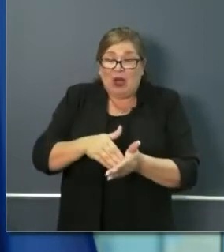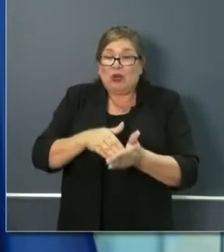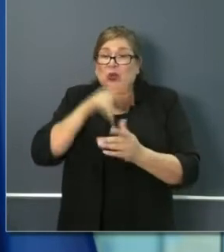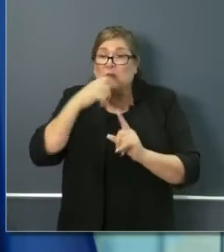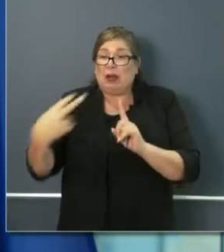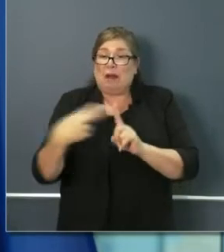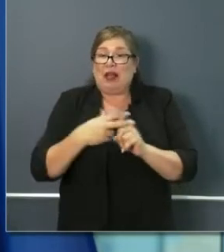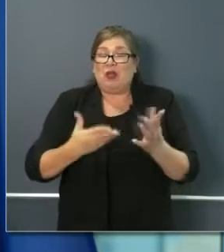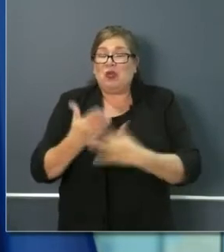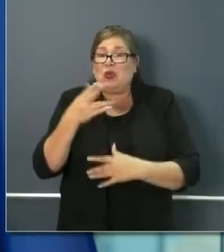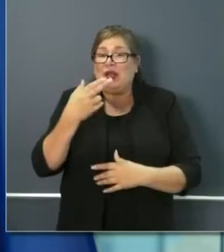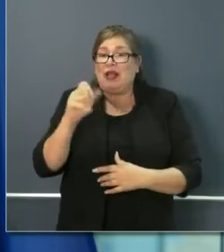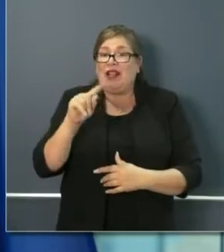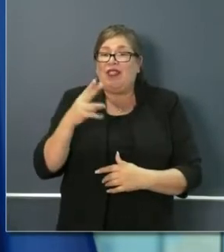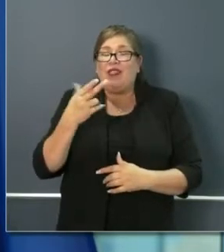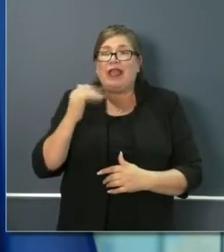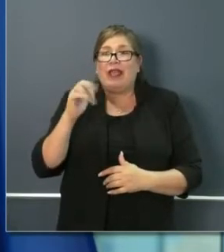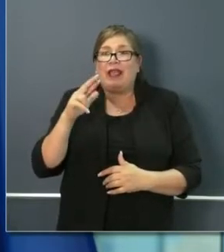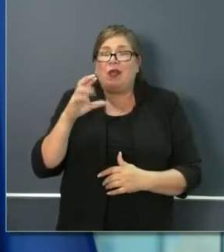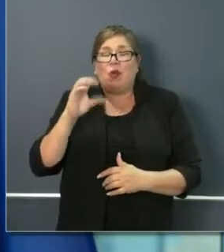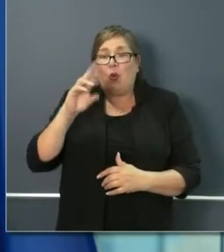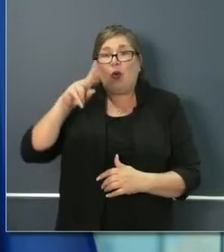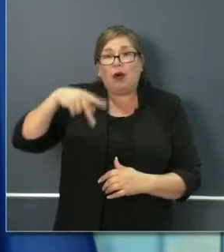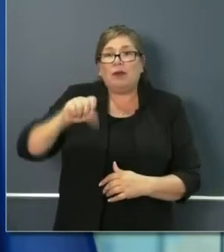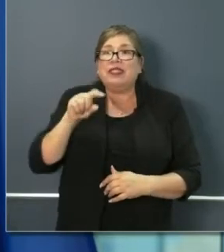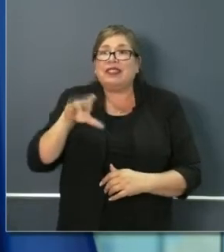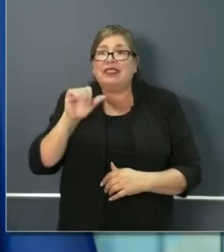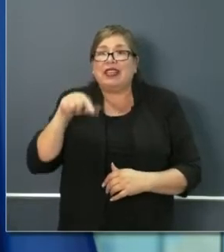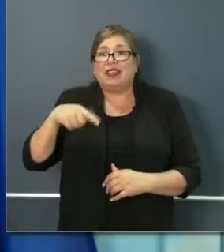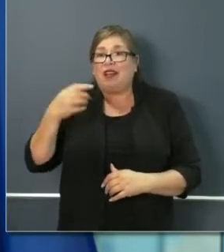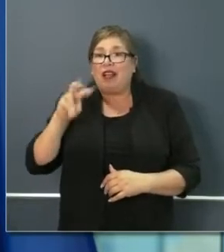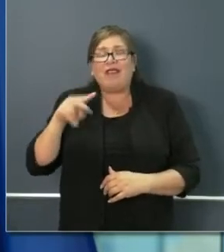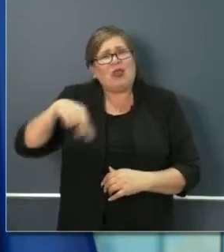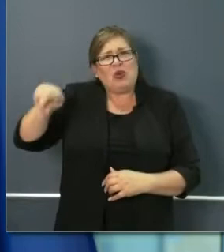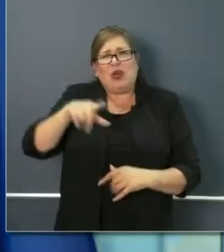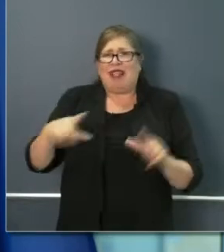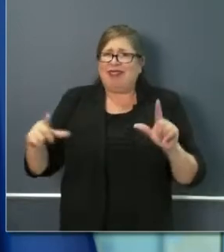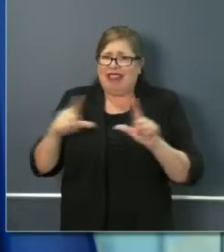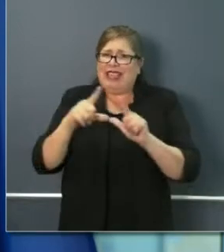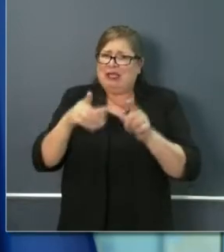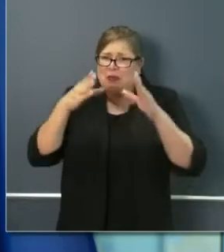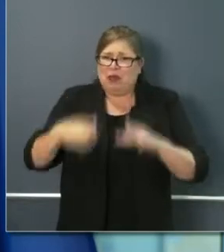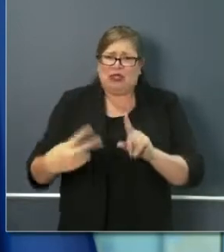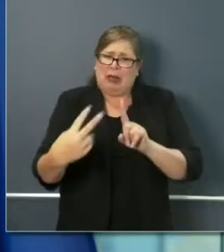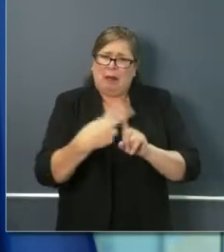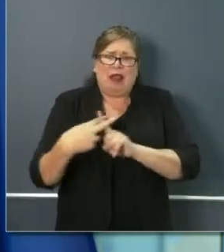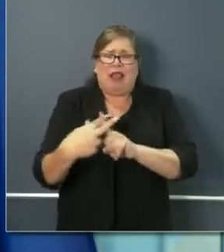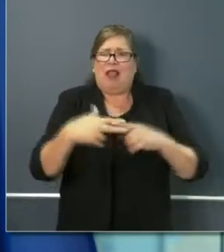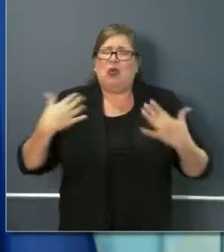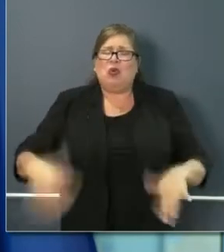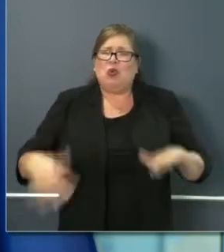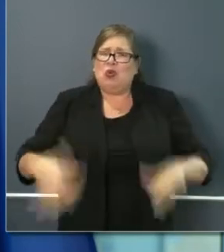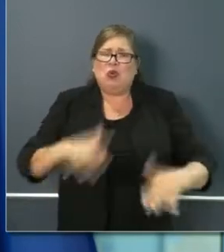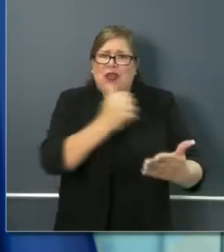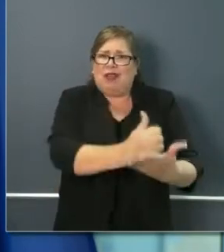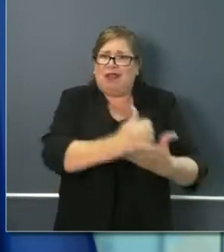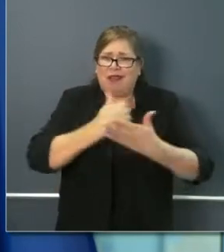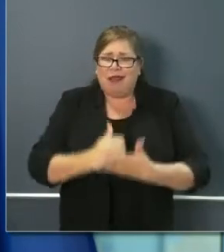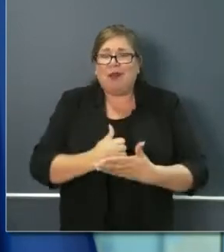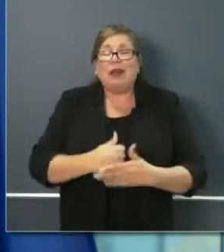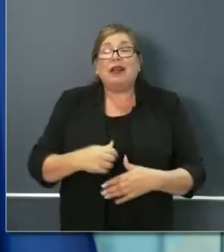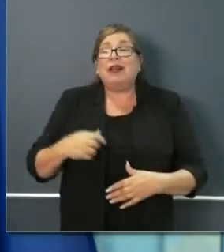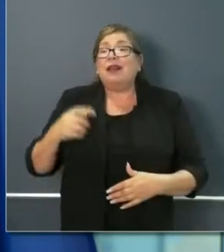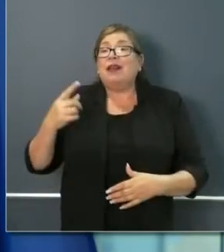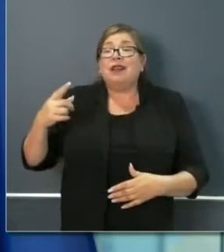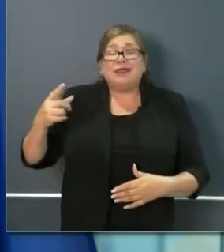healthcore.ca.gov. Again, licensed individuals. These weren't just people randomly checking in and welcoming themselves to a website